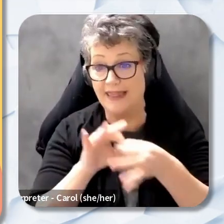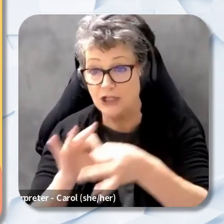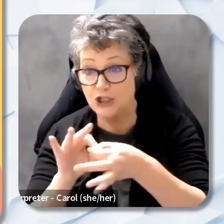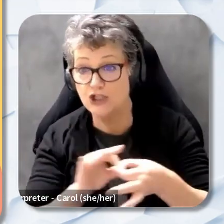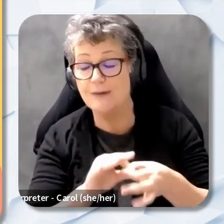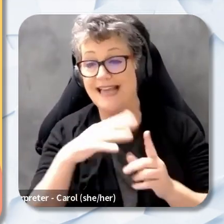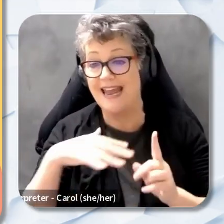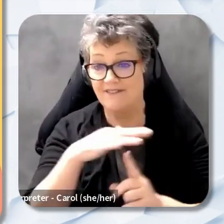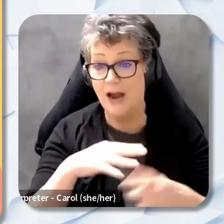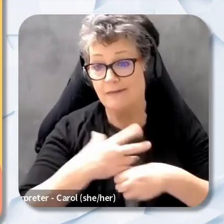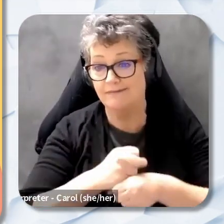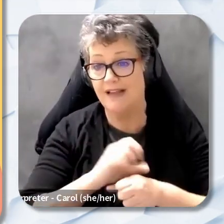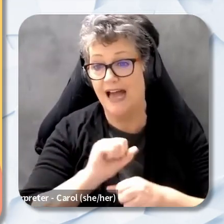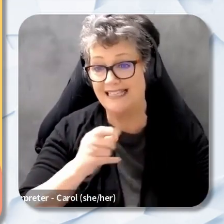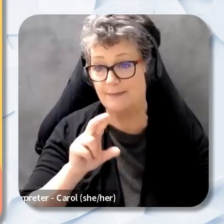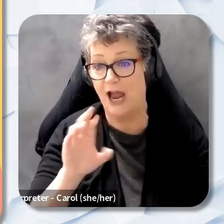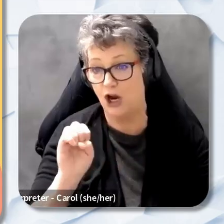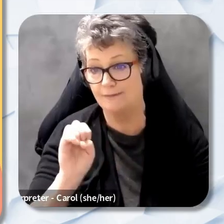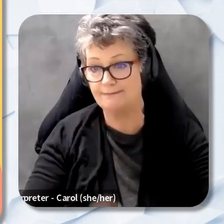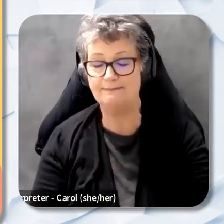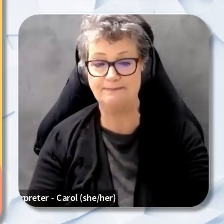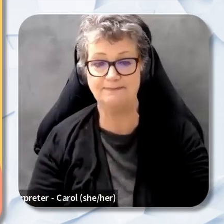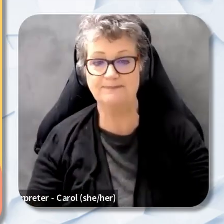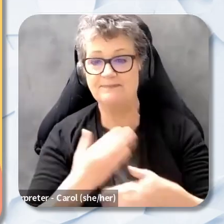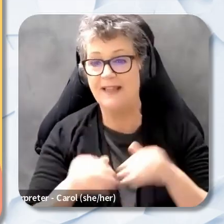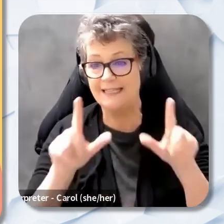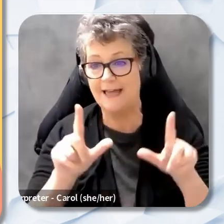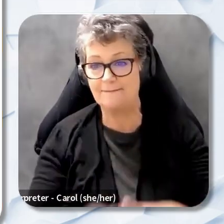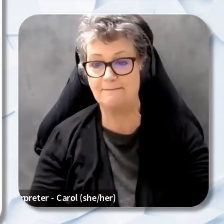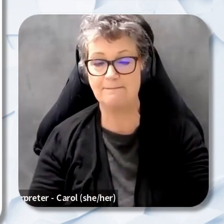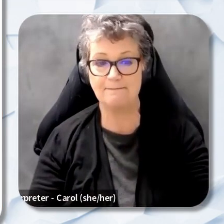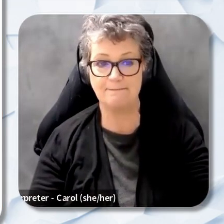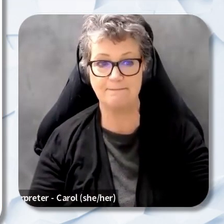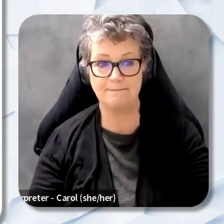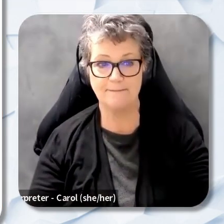and Environments, or ASPIRE. Next slide, please.